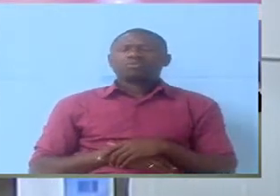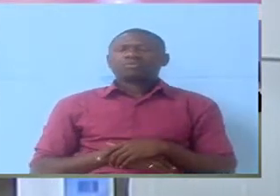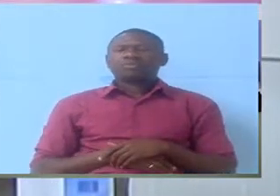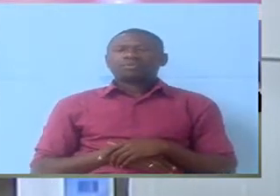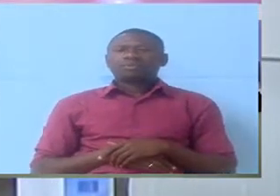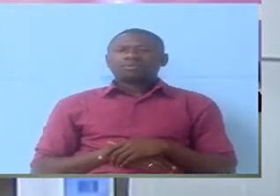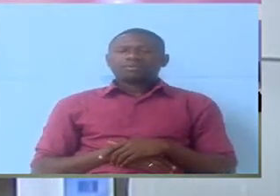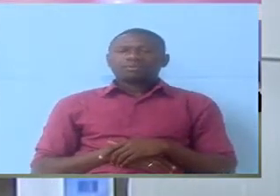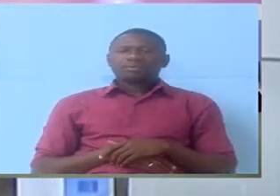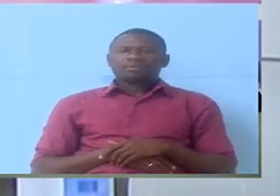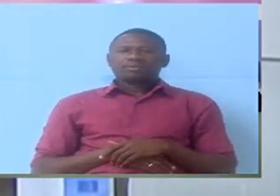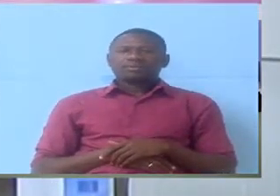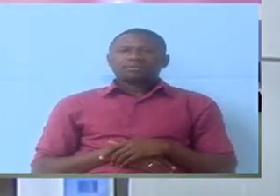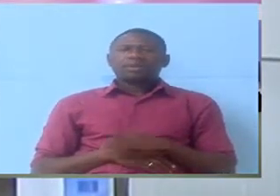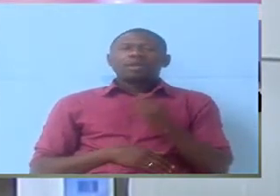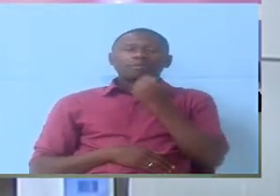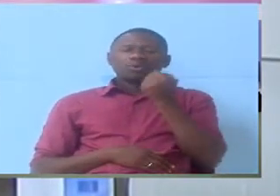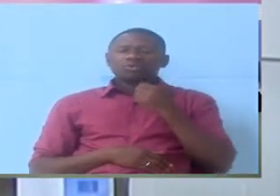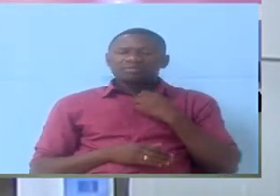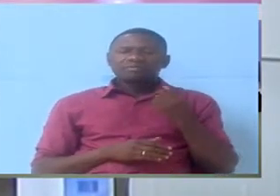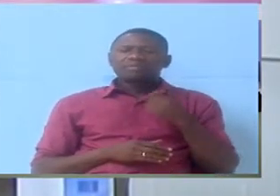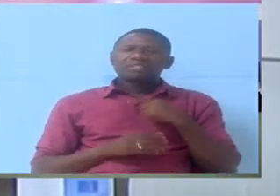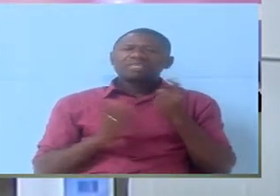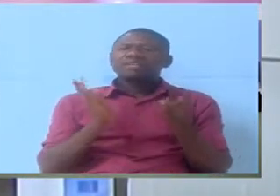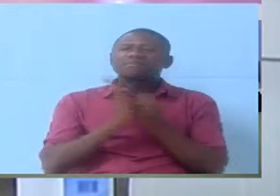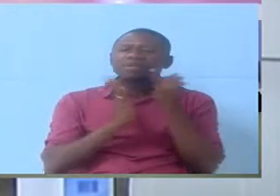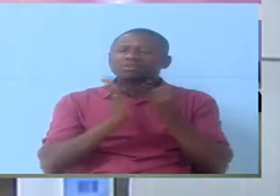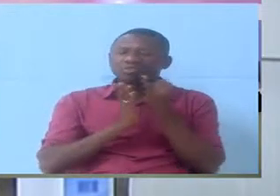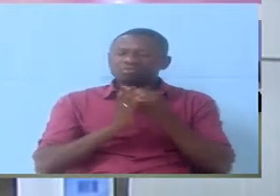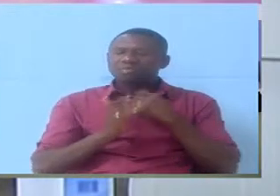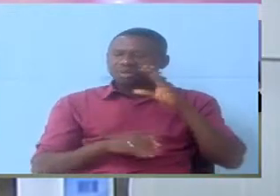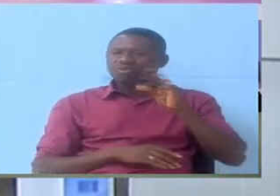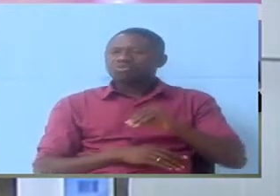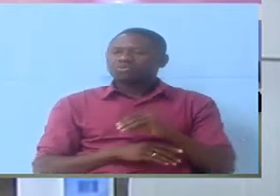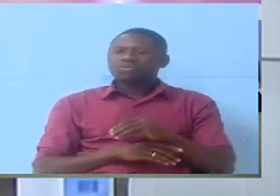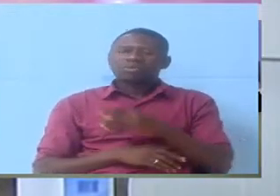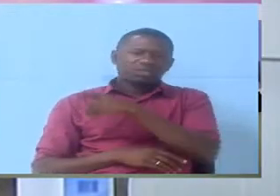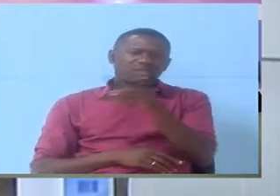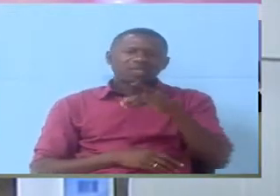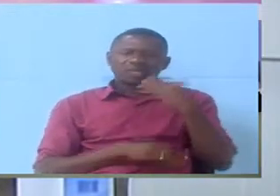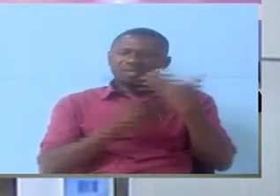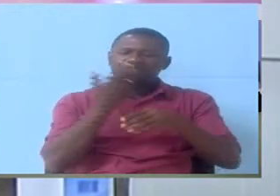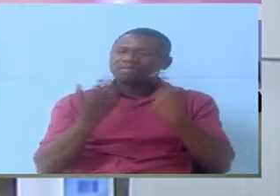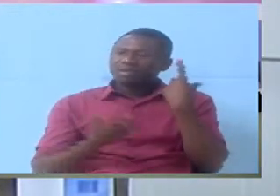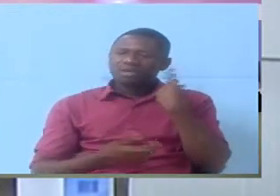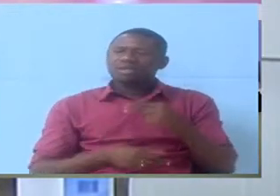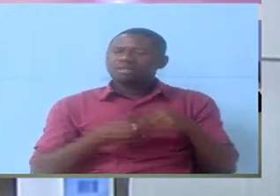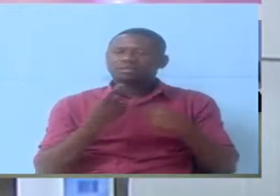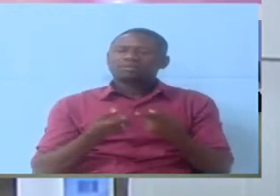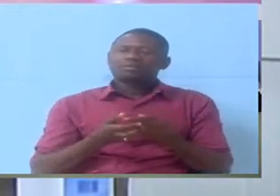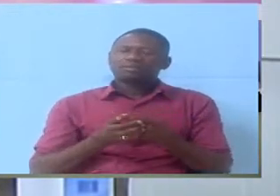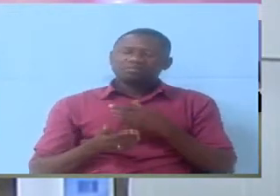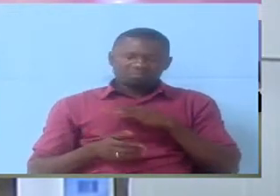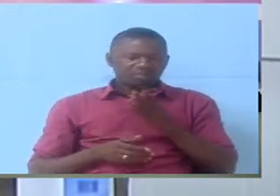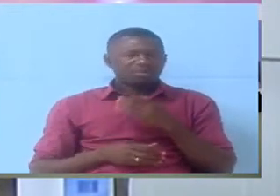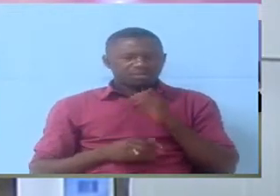was investigating. Katumbe kuomen kisikisi kanu. They didn't like it. Imala fala. That may be the reason. Asike wale